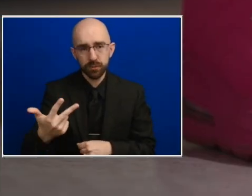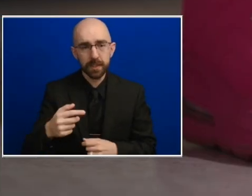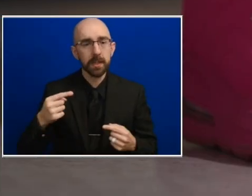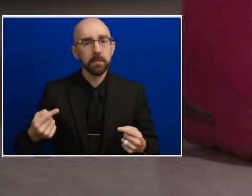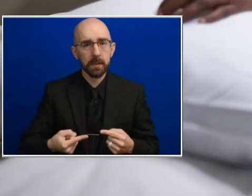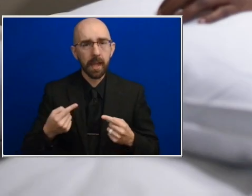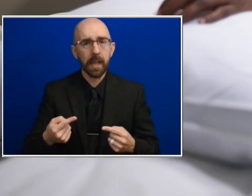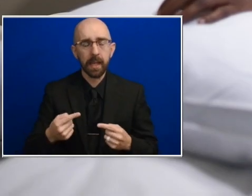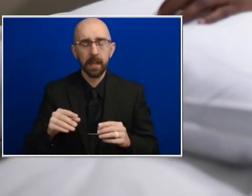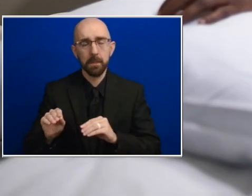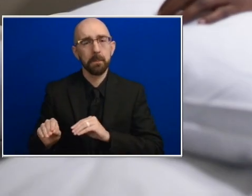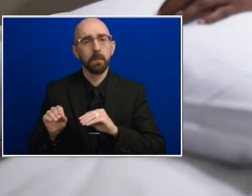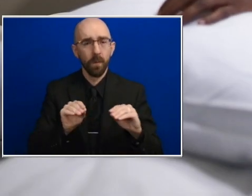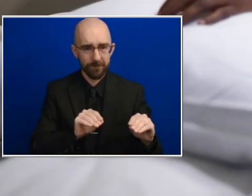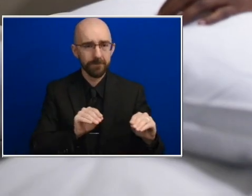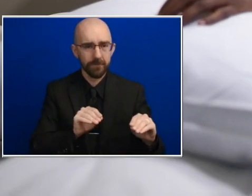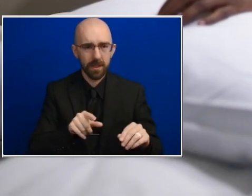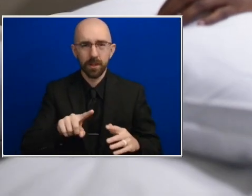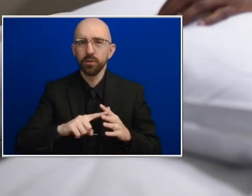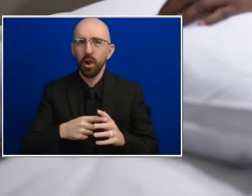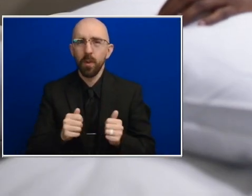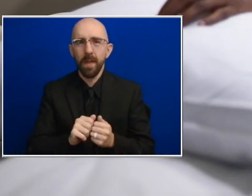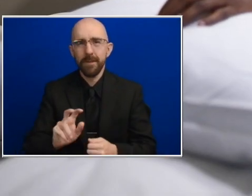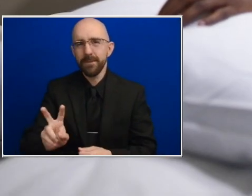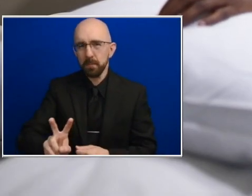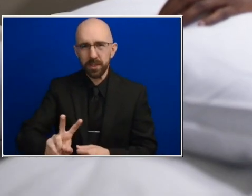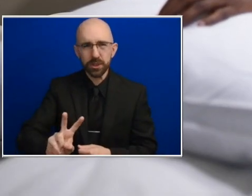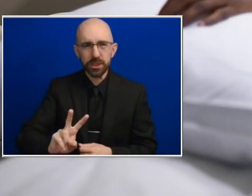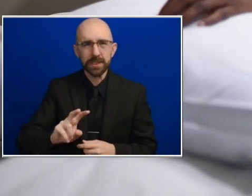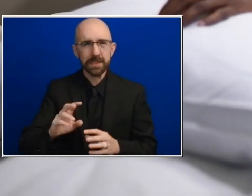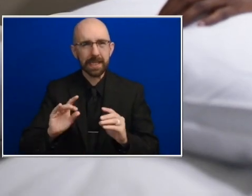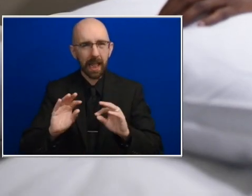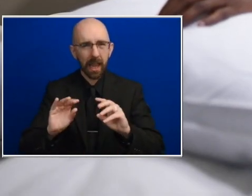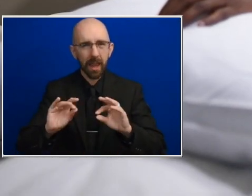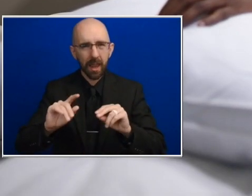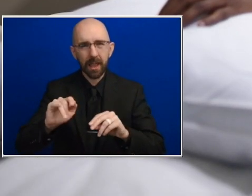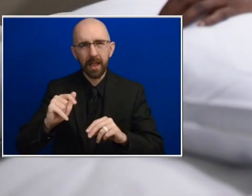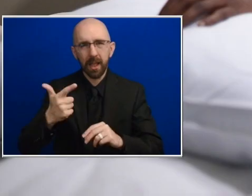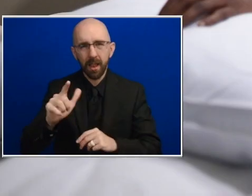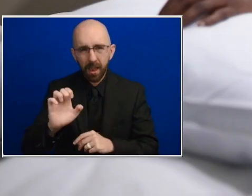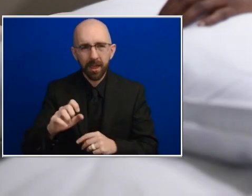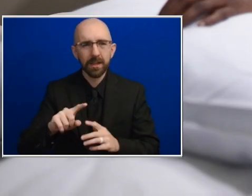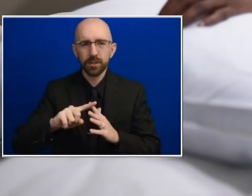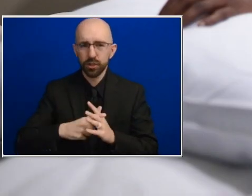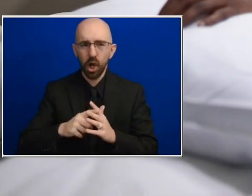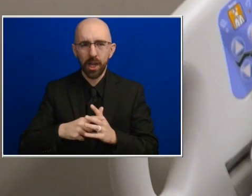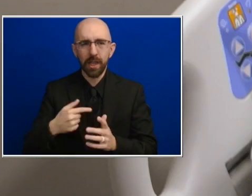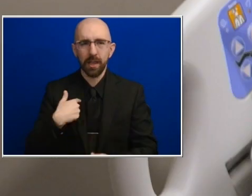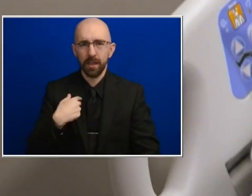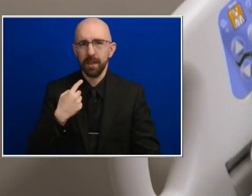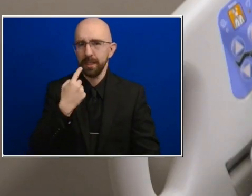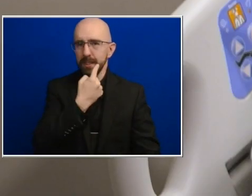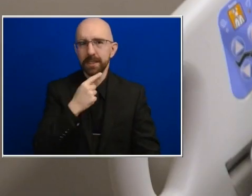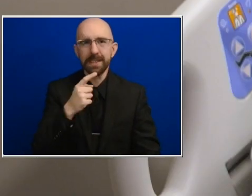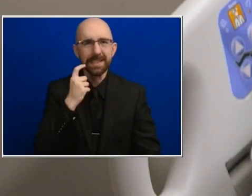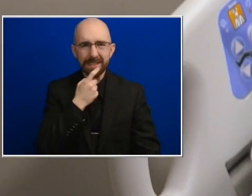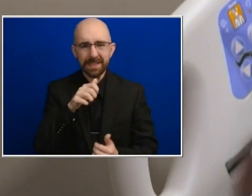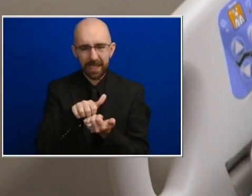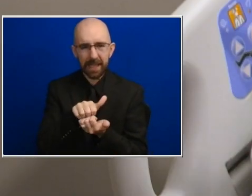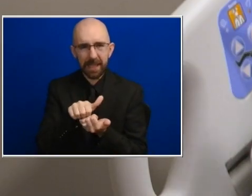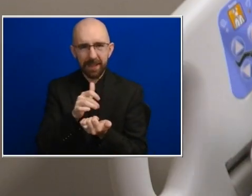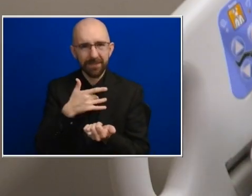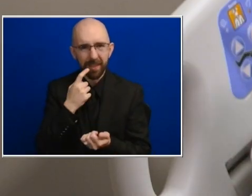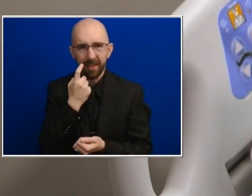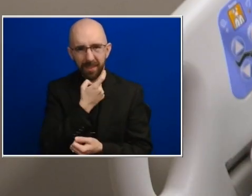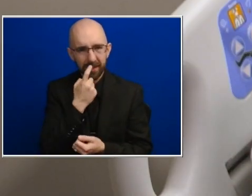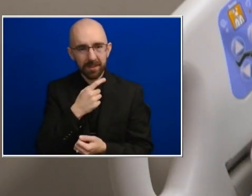migrated. It started with a vibration, like a tingling, and the tingling started on my teeth. And so from my teeth,